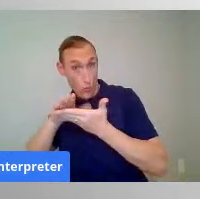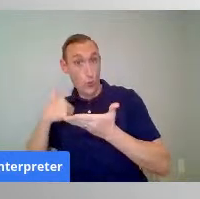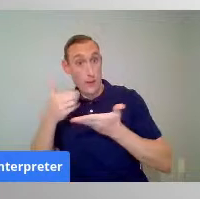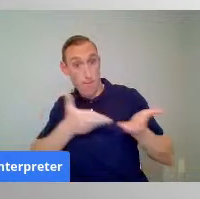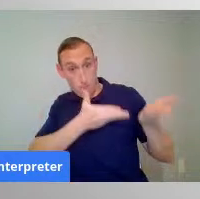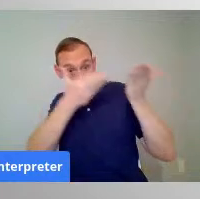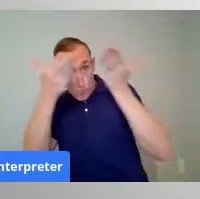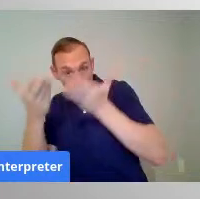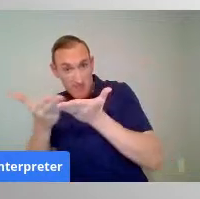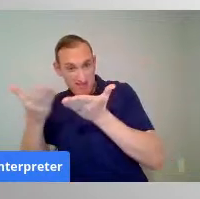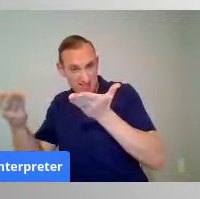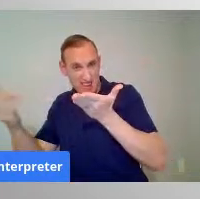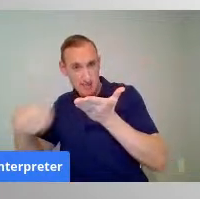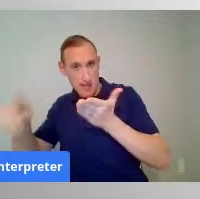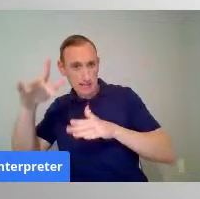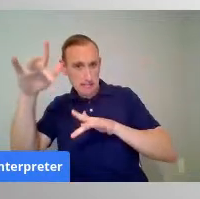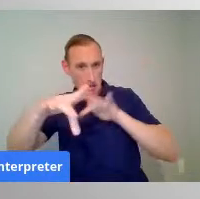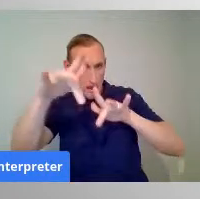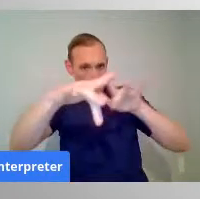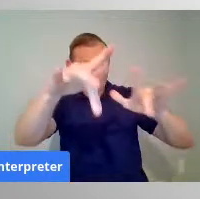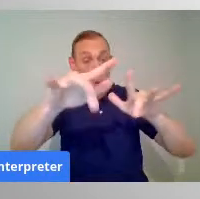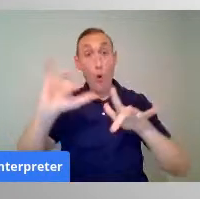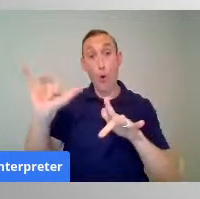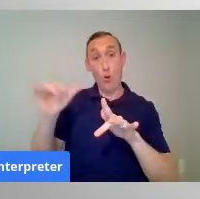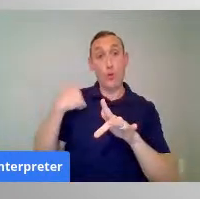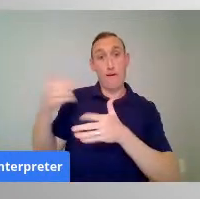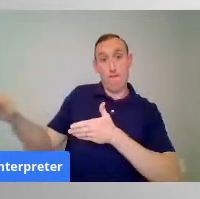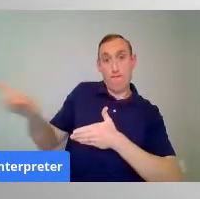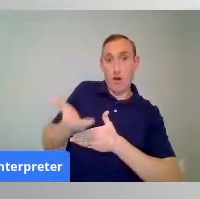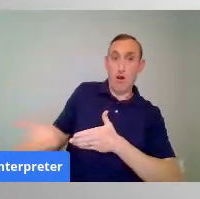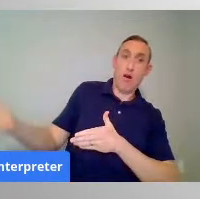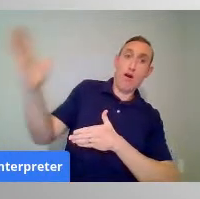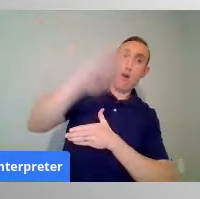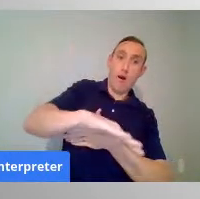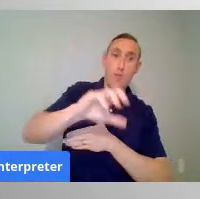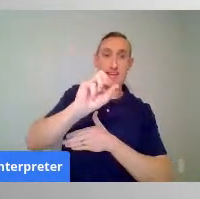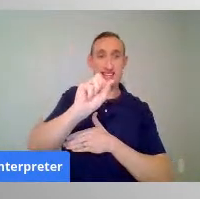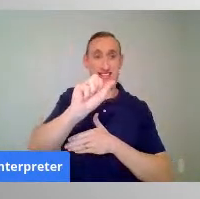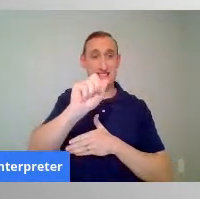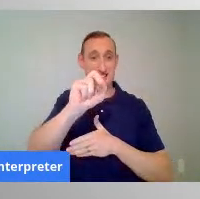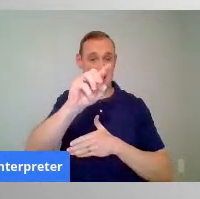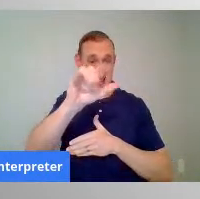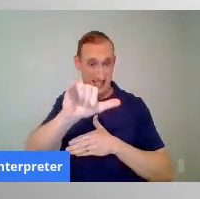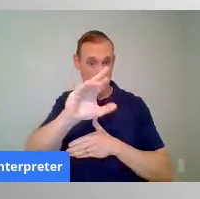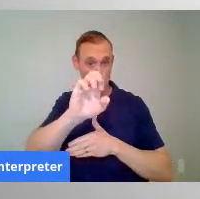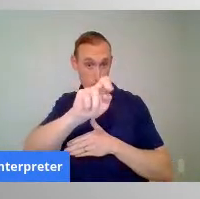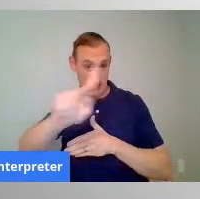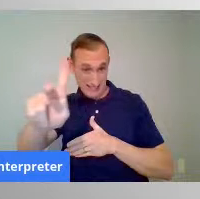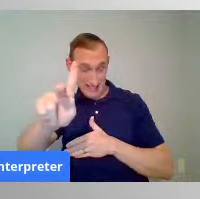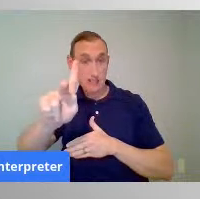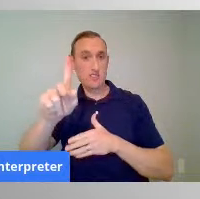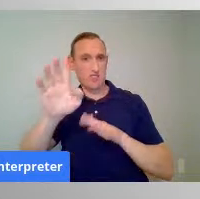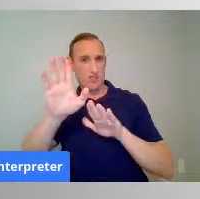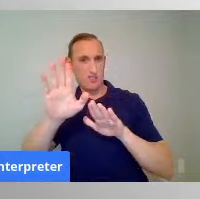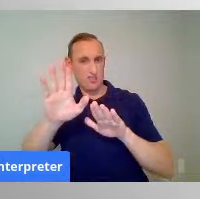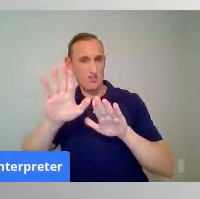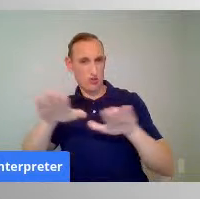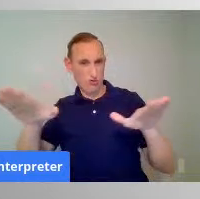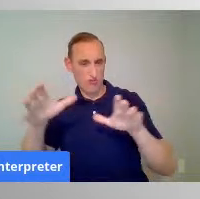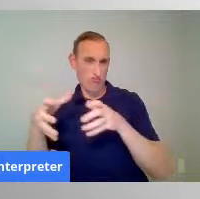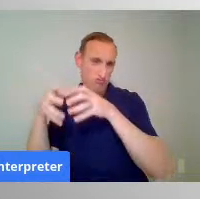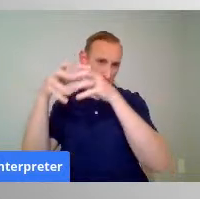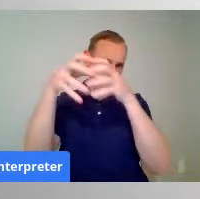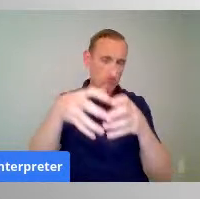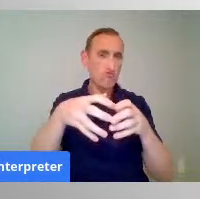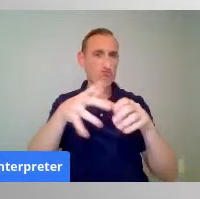very pleased to be putting together every month a newsletter called Leisure Pursuits. It's bilingual,